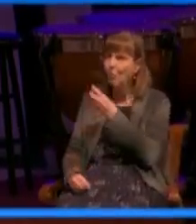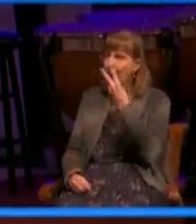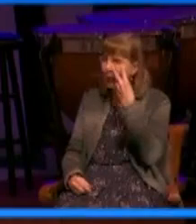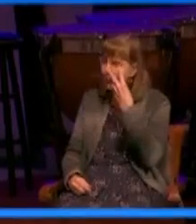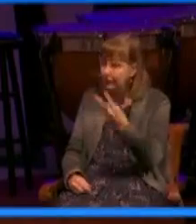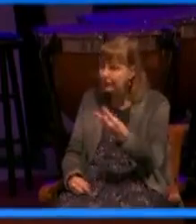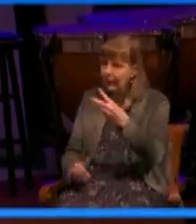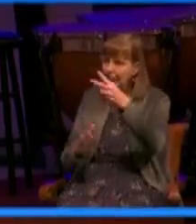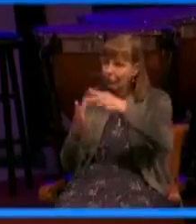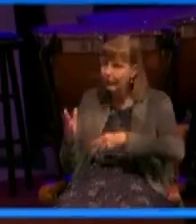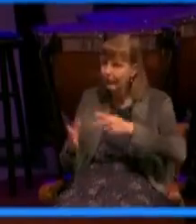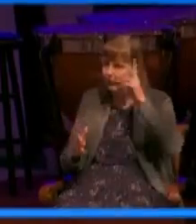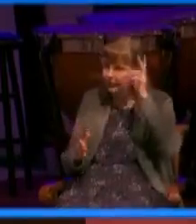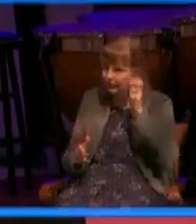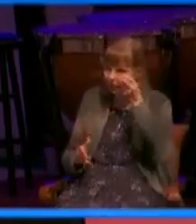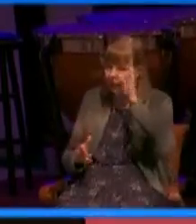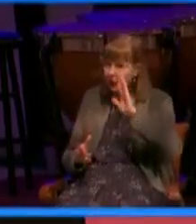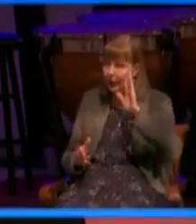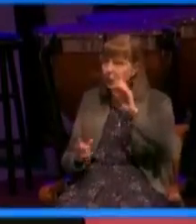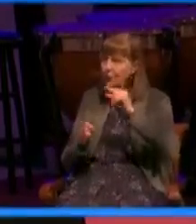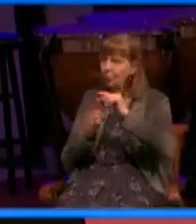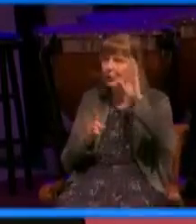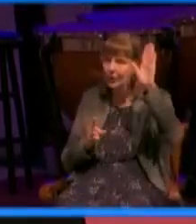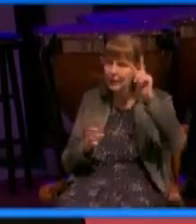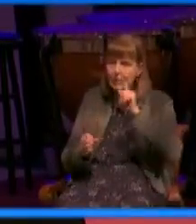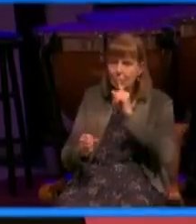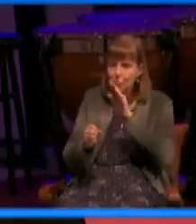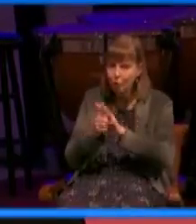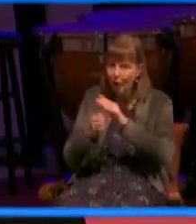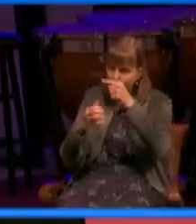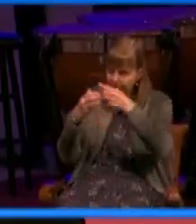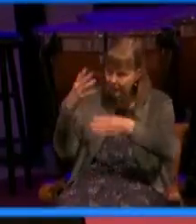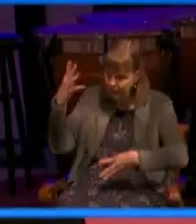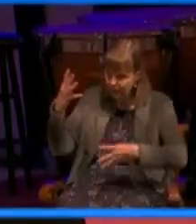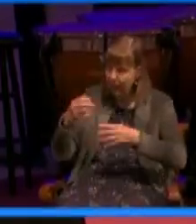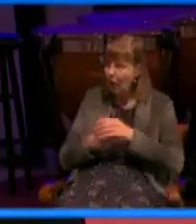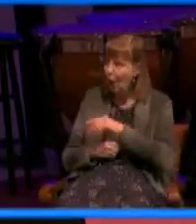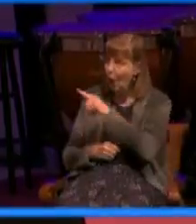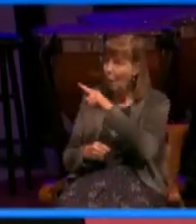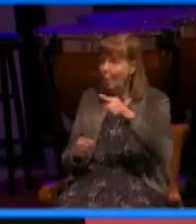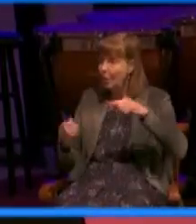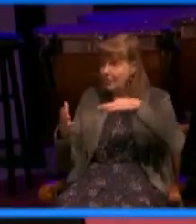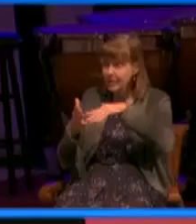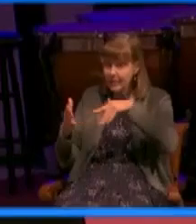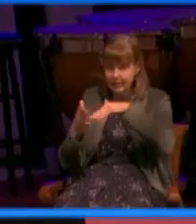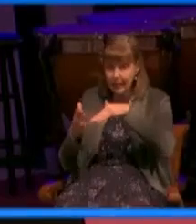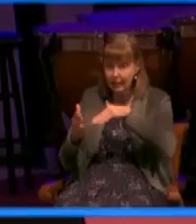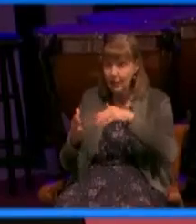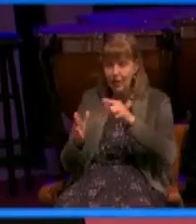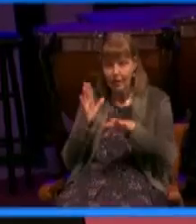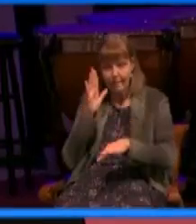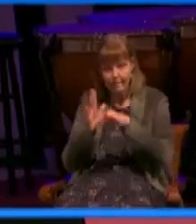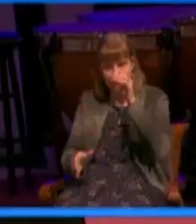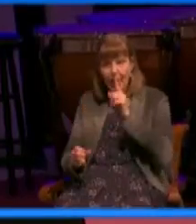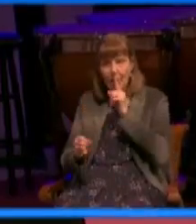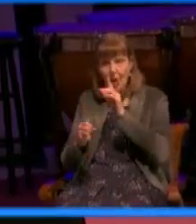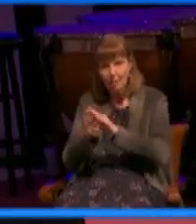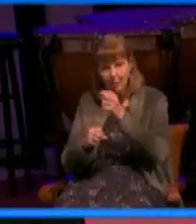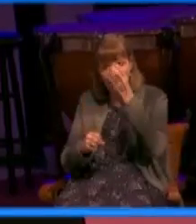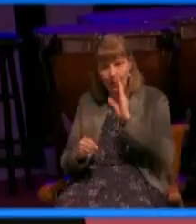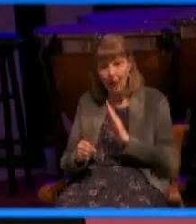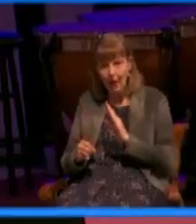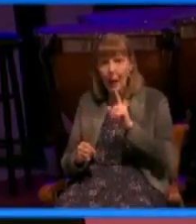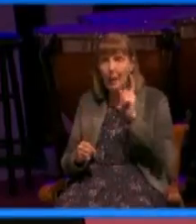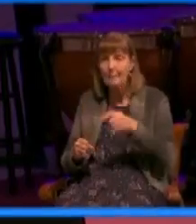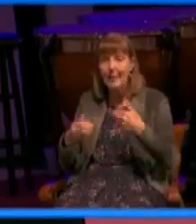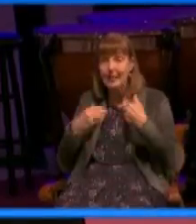his promises, when you're studying your scriptures and you come across a promise of God, there is a response of faith that is